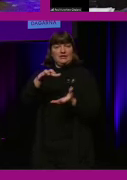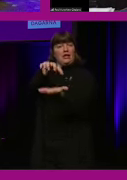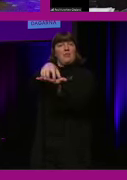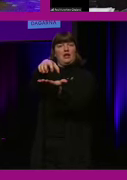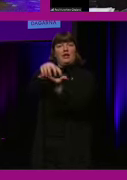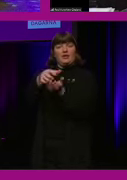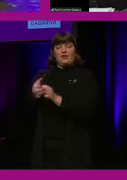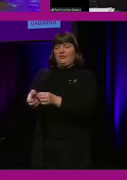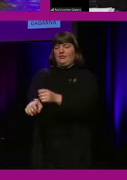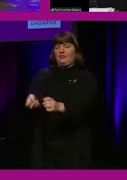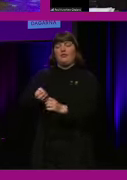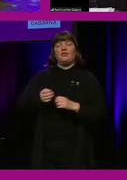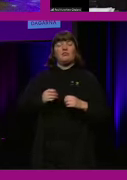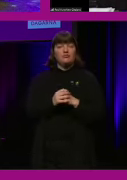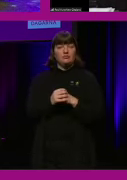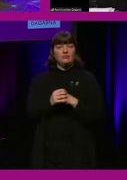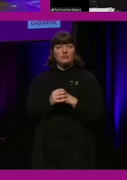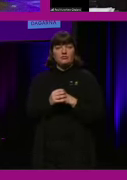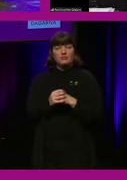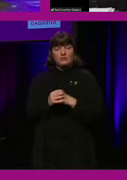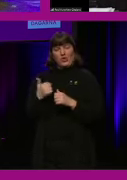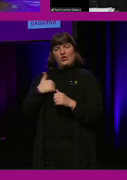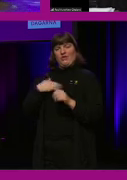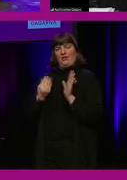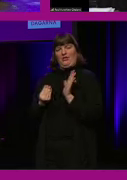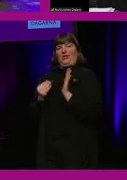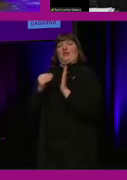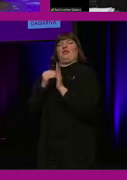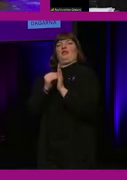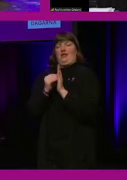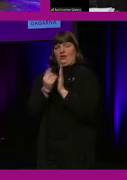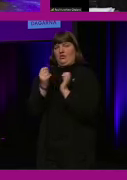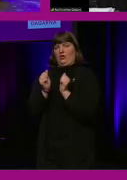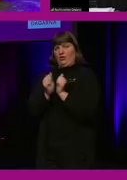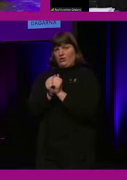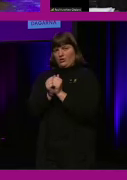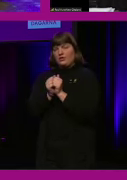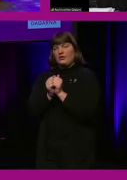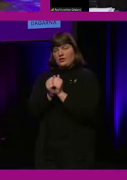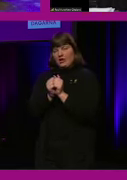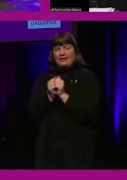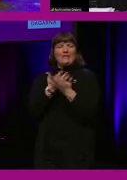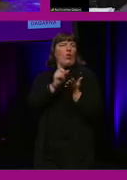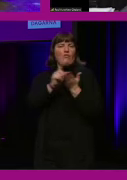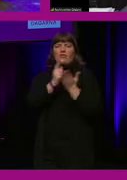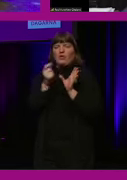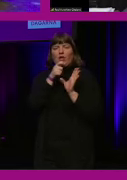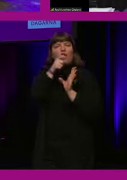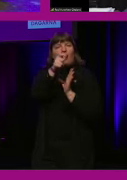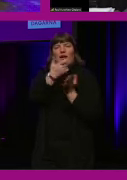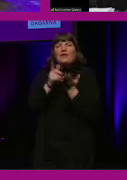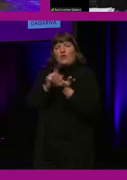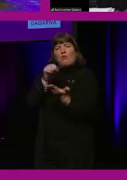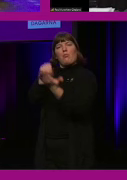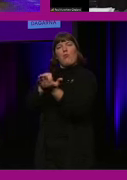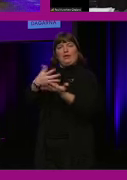And this is where I want to add something which is rarely written and rarely said, and I'm beginning to say